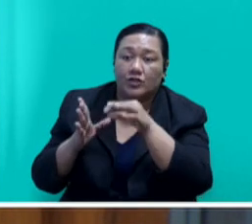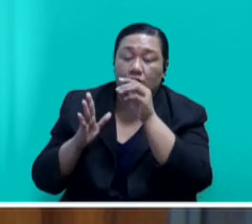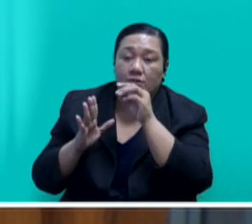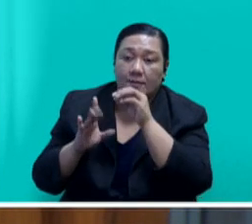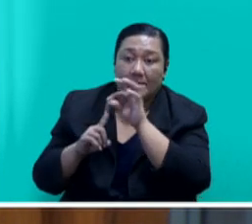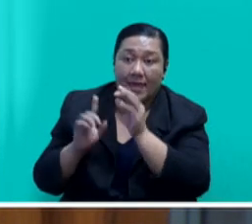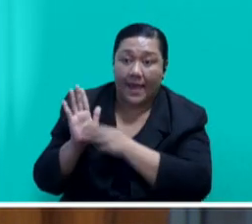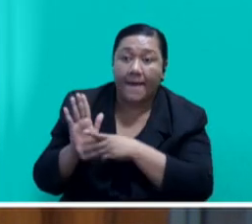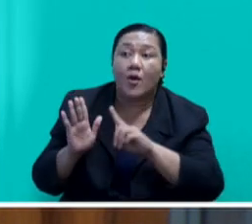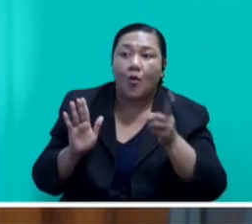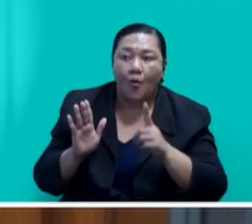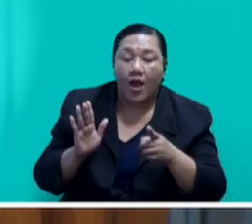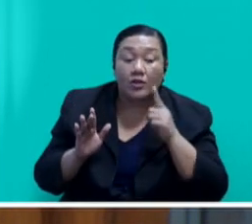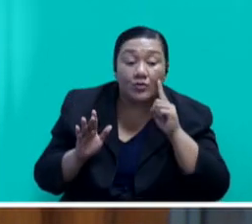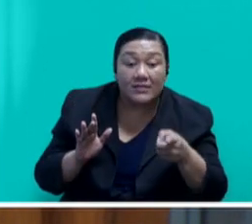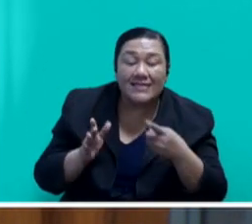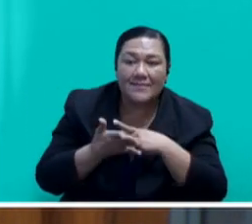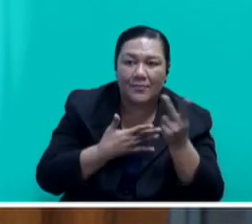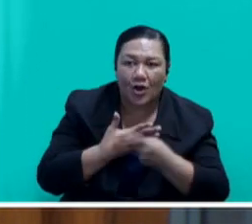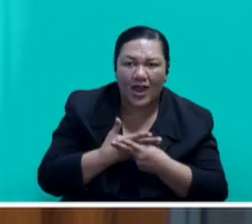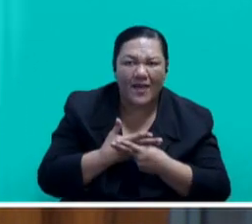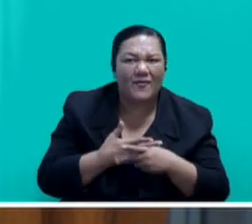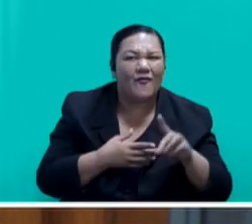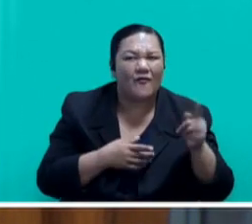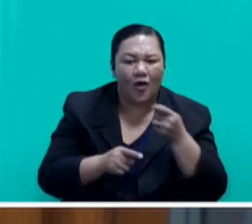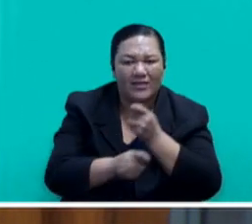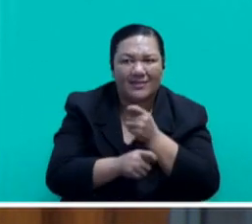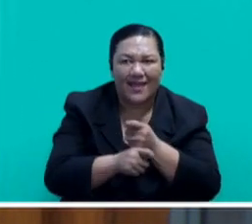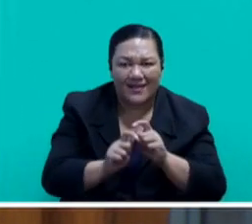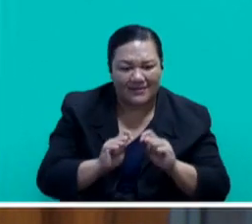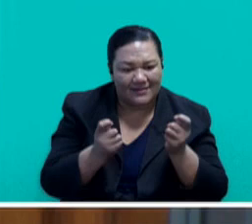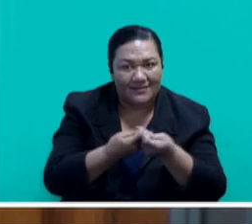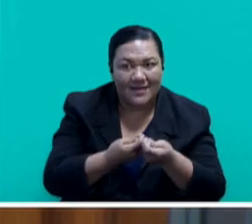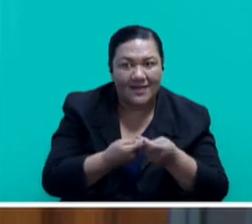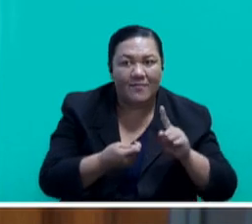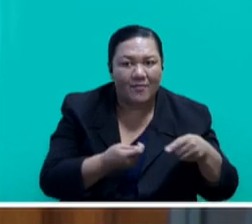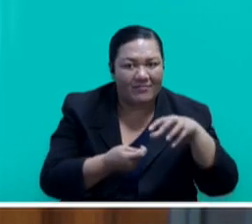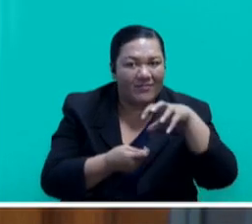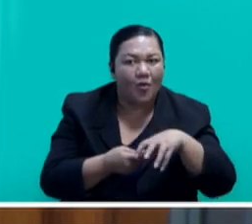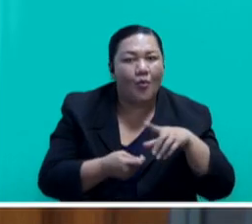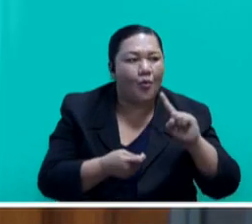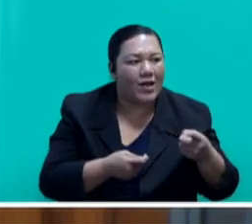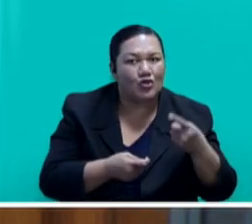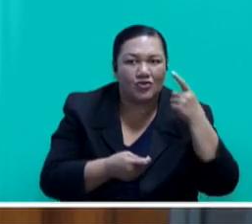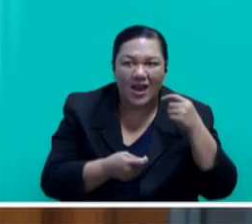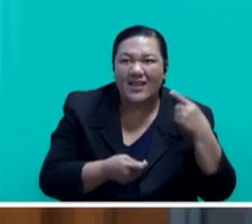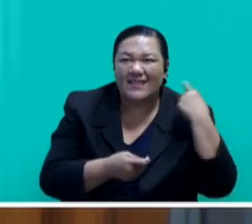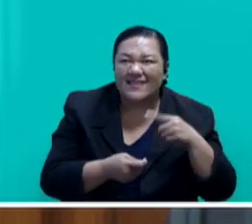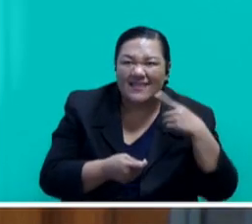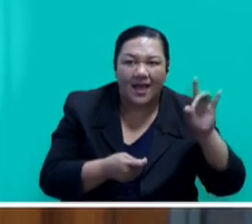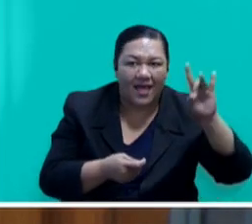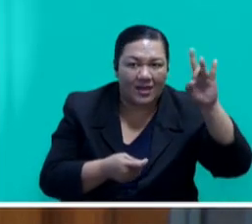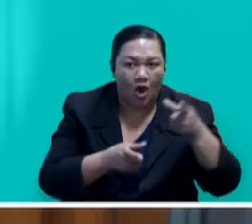to eradicate termites through the termite task force and hope that the Ministry's efforts will contribute towards a